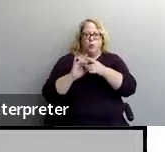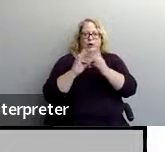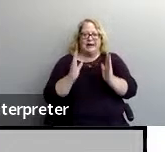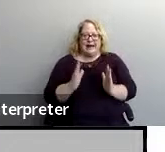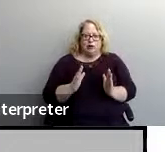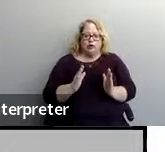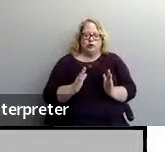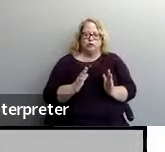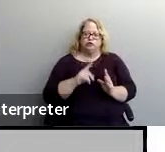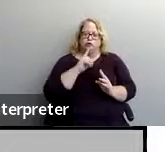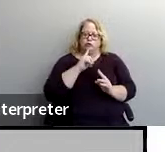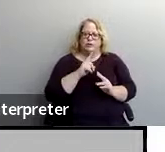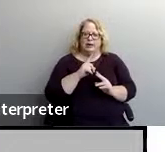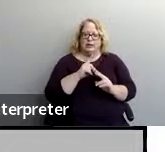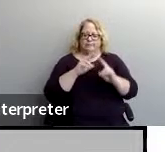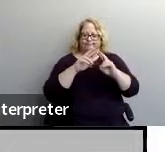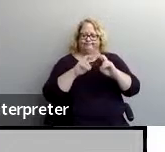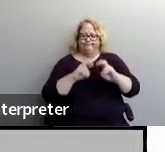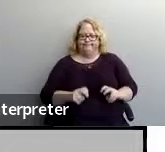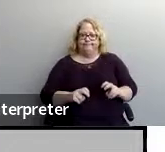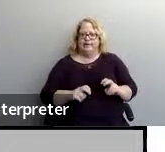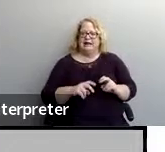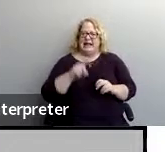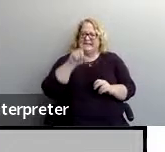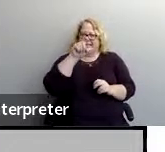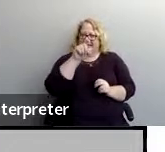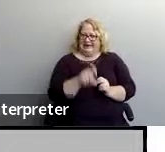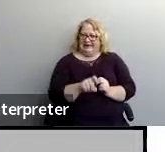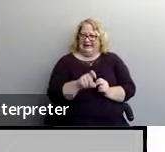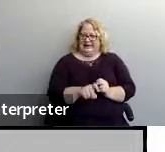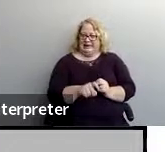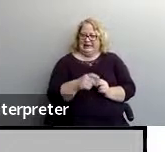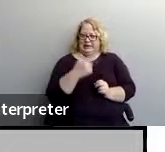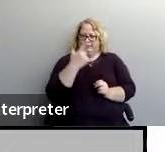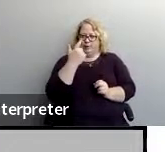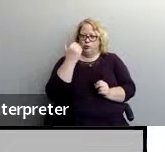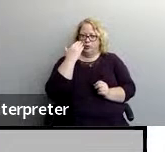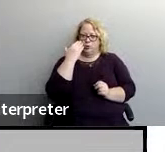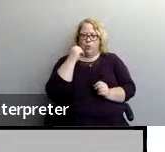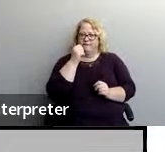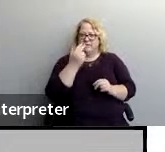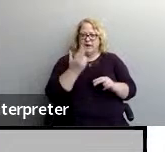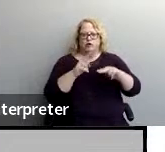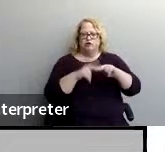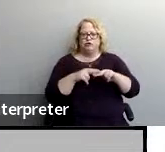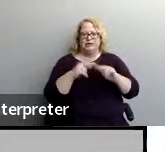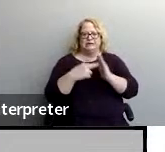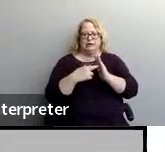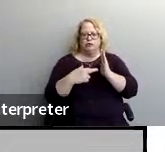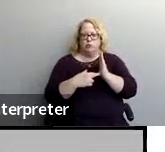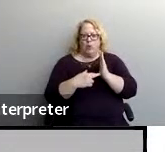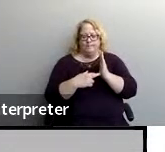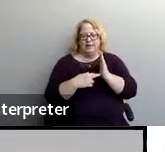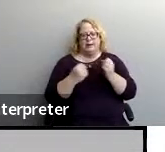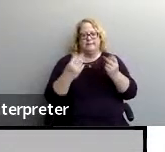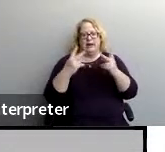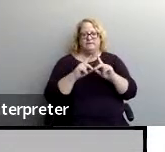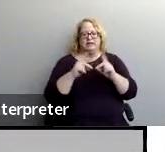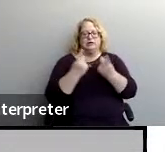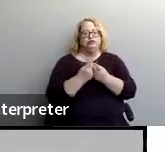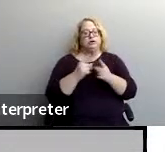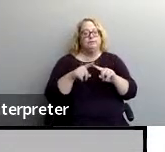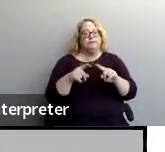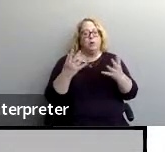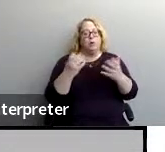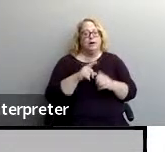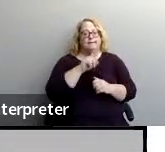coordinators to really look deep into need based on the fact that we know we have not had an increased enrollment in many of the districts, but